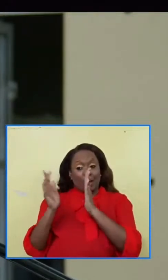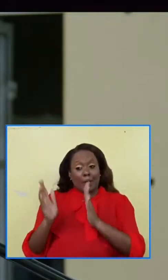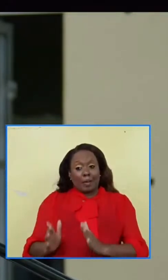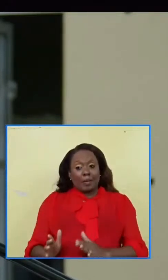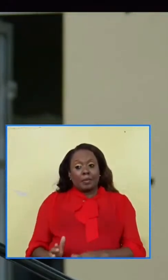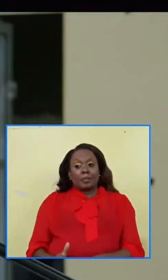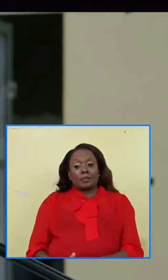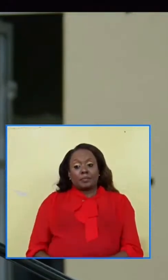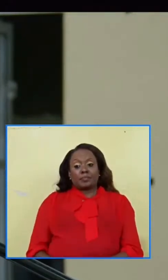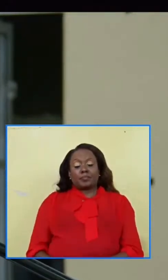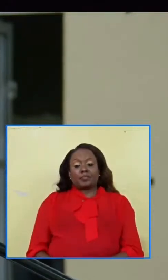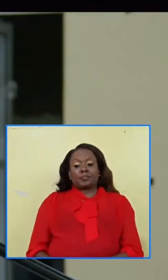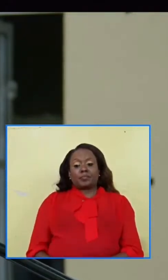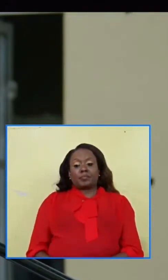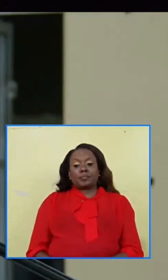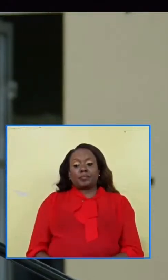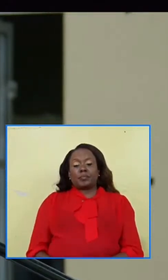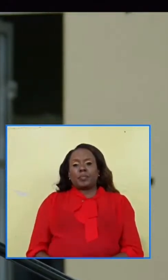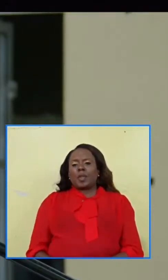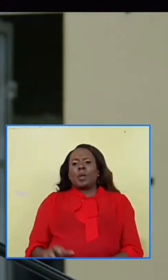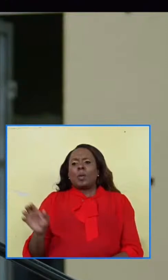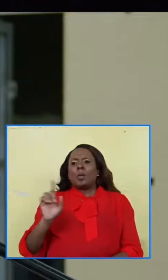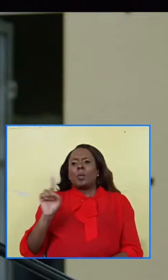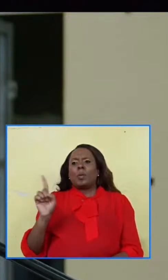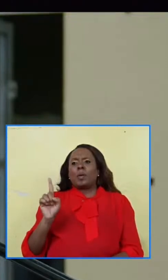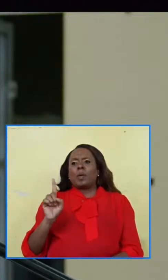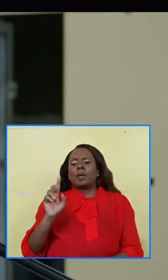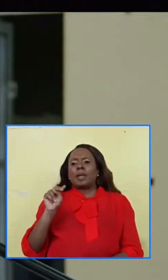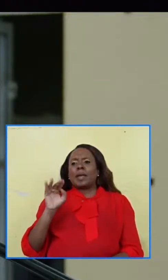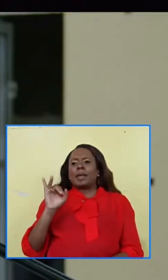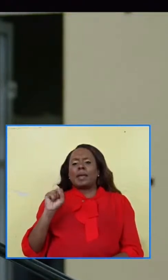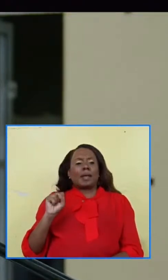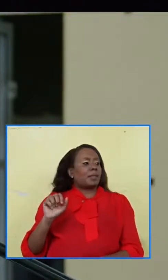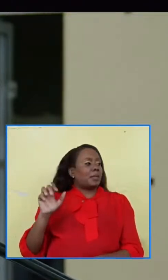the NIS Act does it say that?